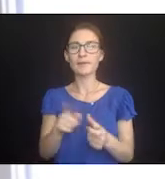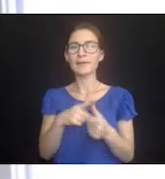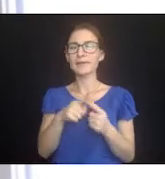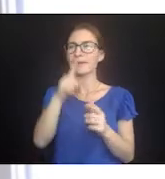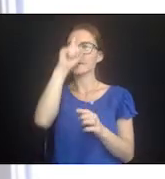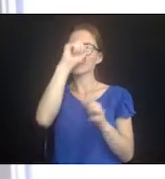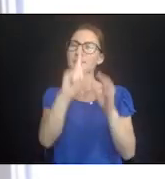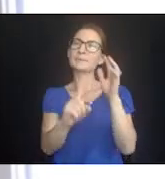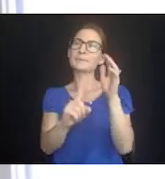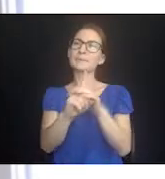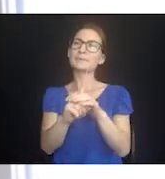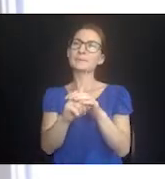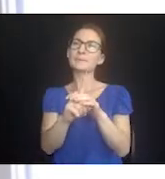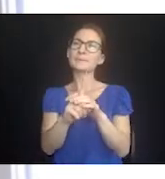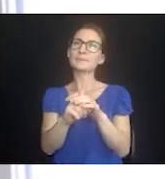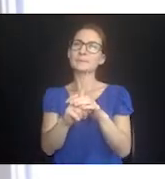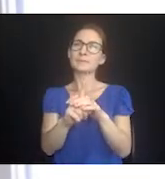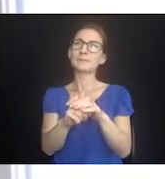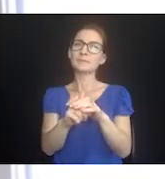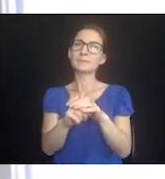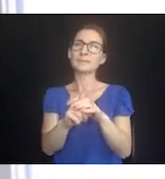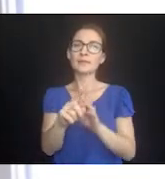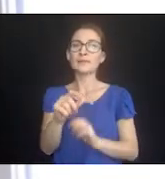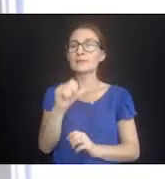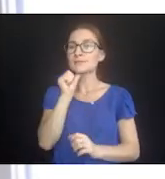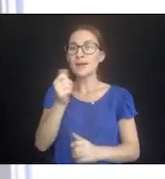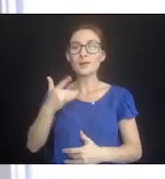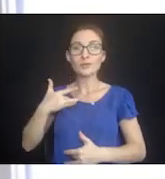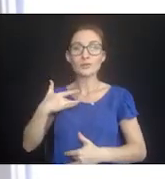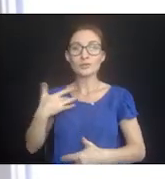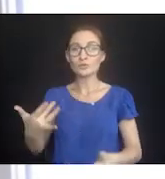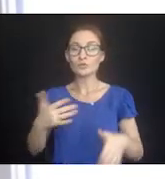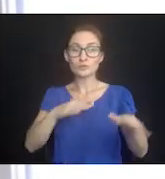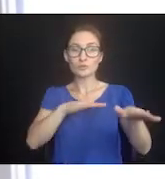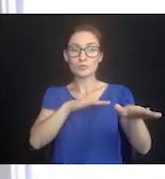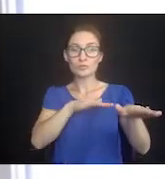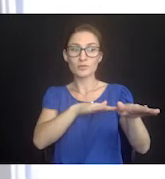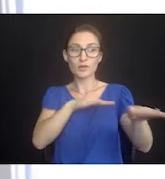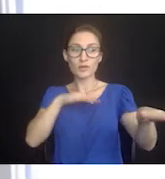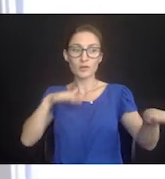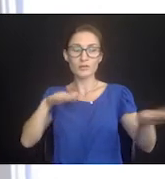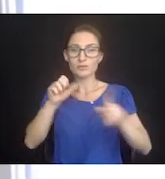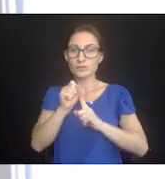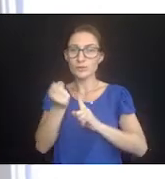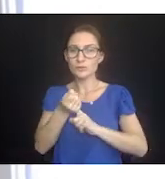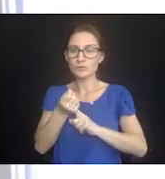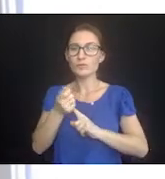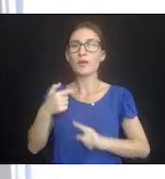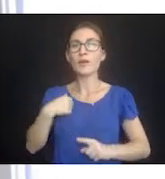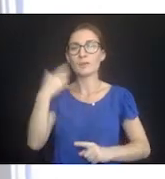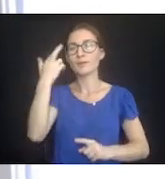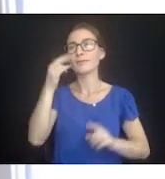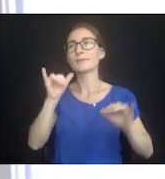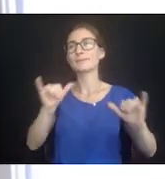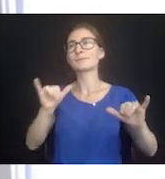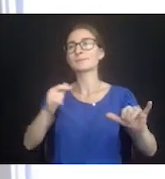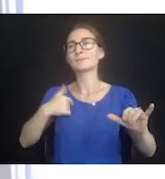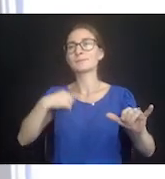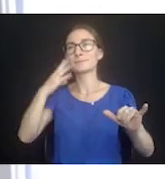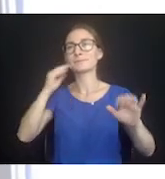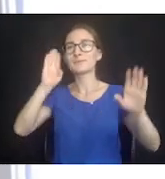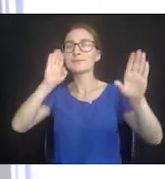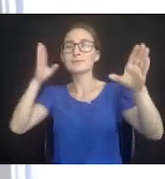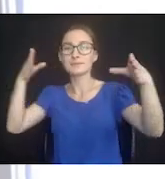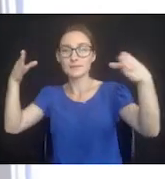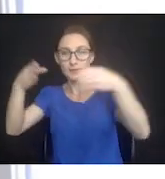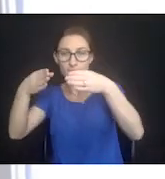of traffic, getting more frantic. And then it occurred to me, because it was such an unusual state, that